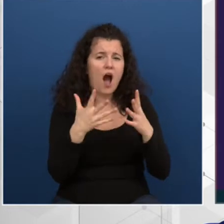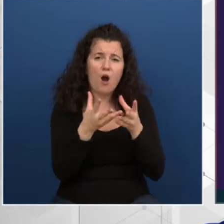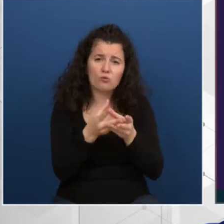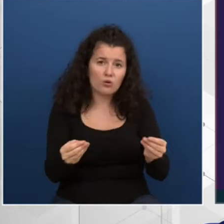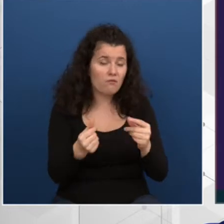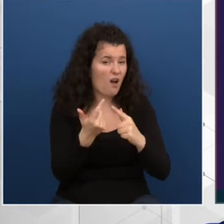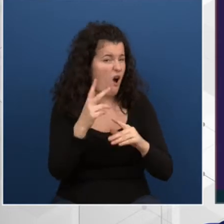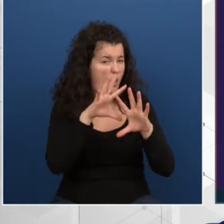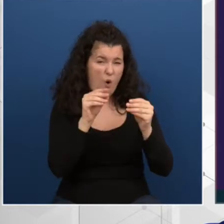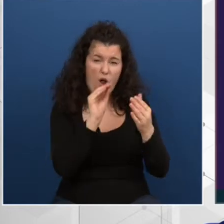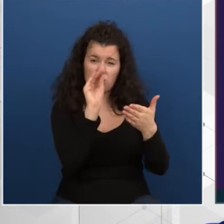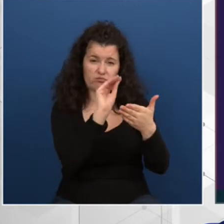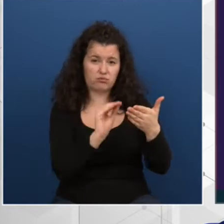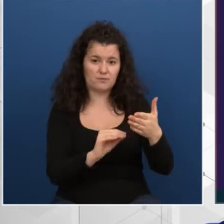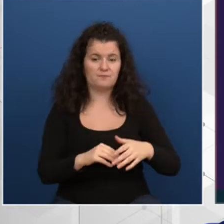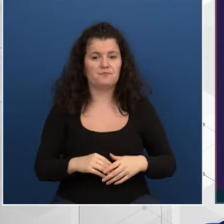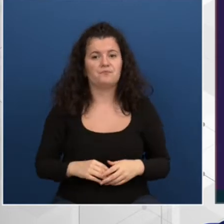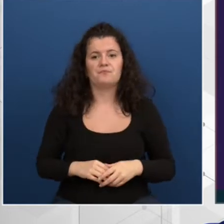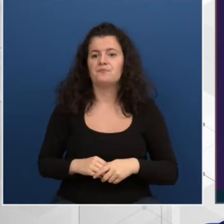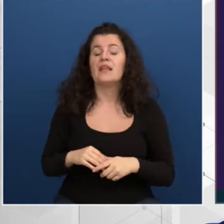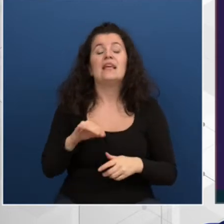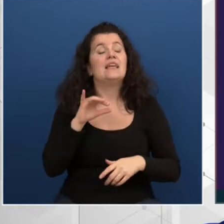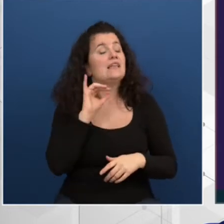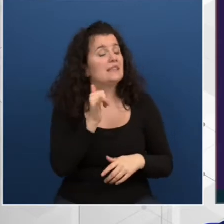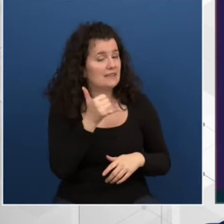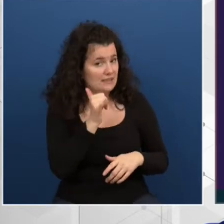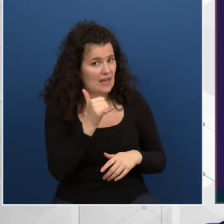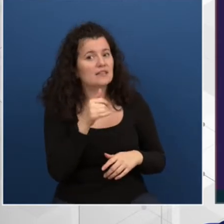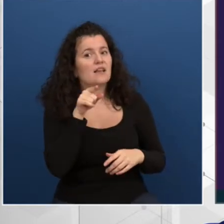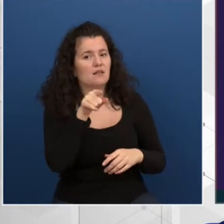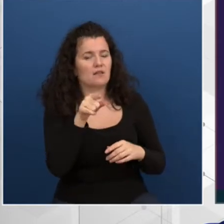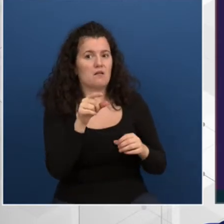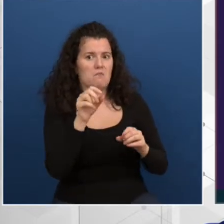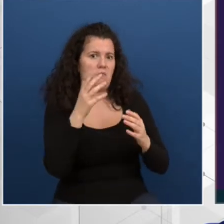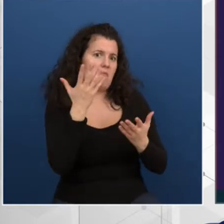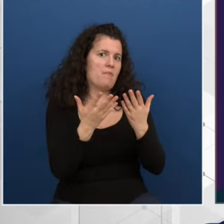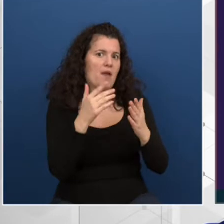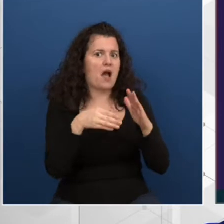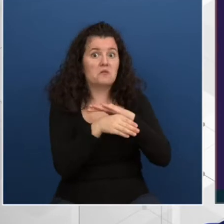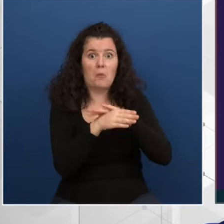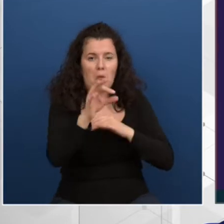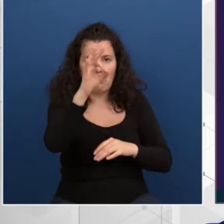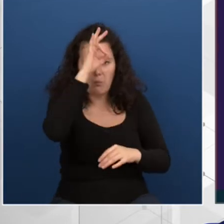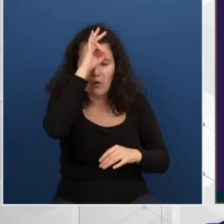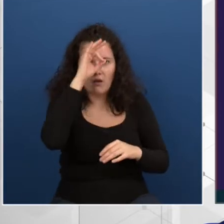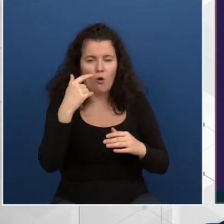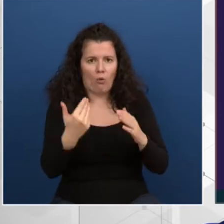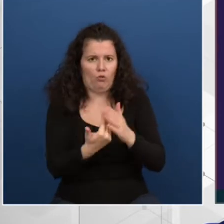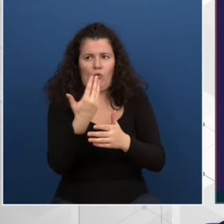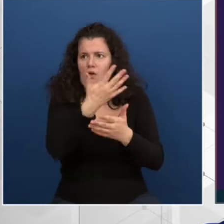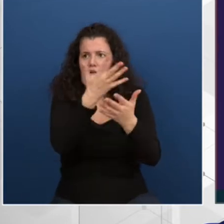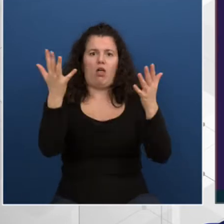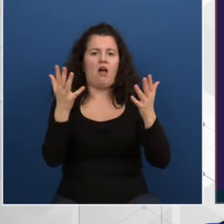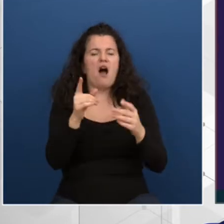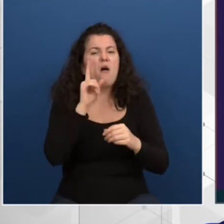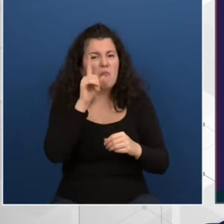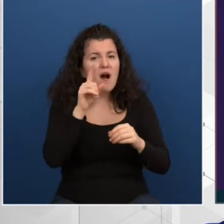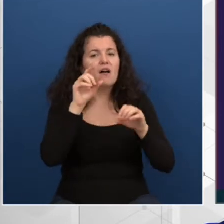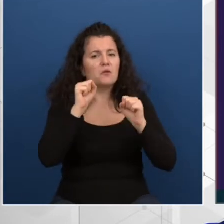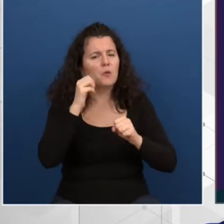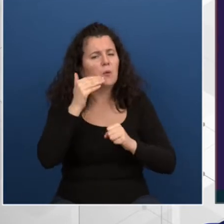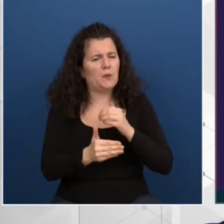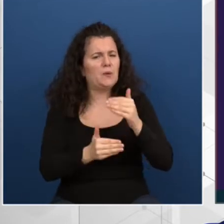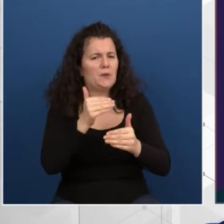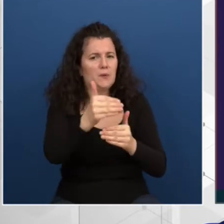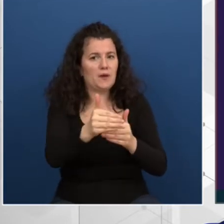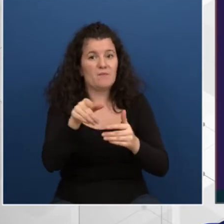requirements can be a bit overwhelming, especially when you're new to the accessibility space. But one of the things our team has prioritized in our tool is making the information